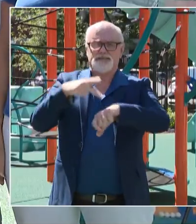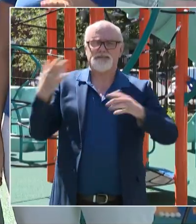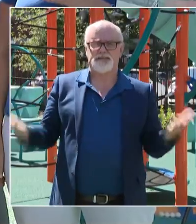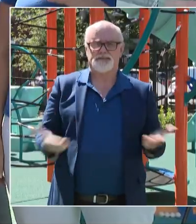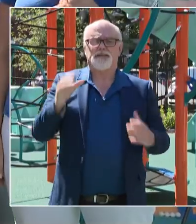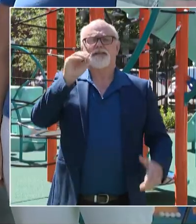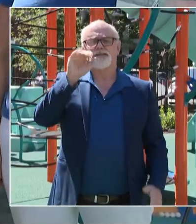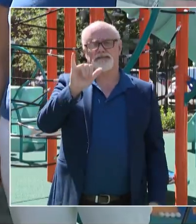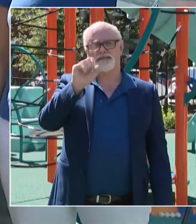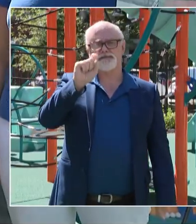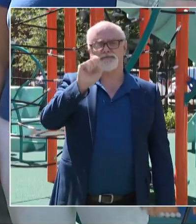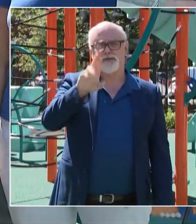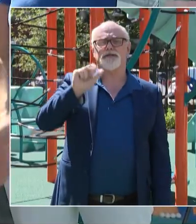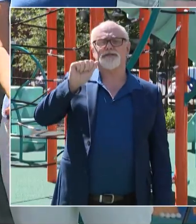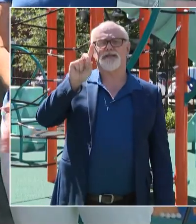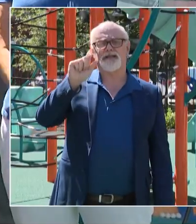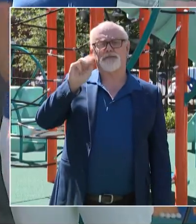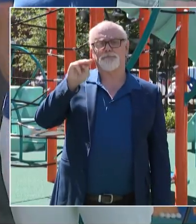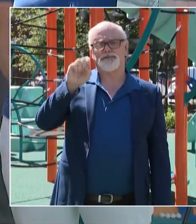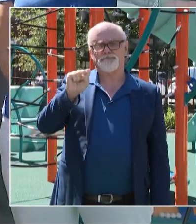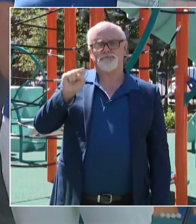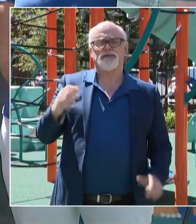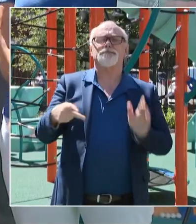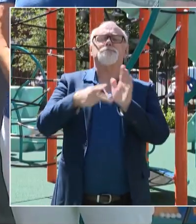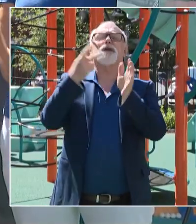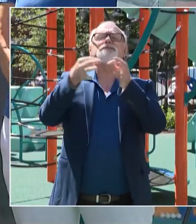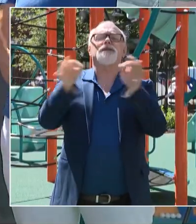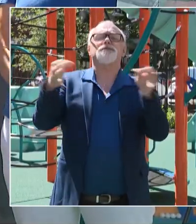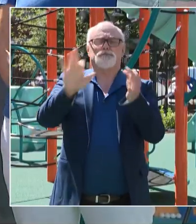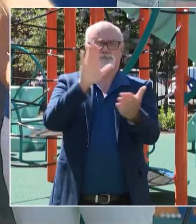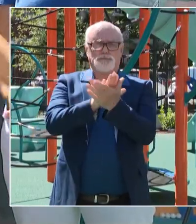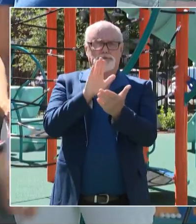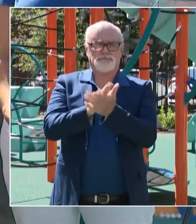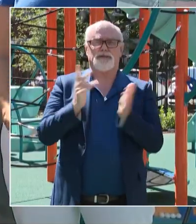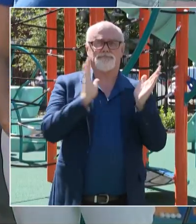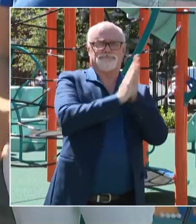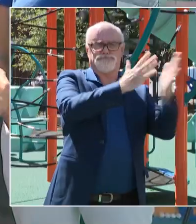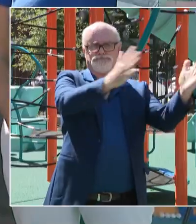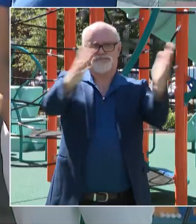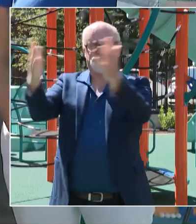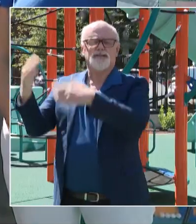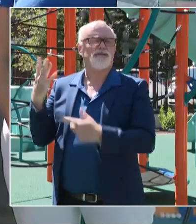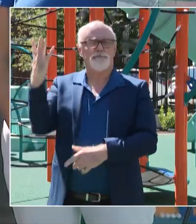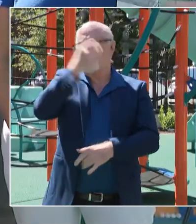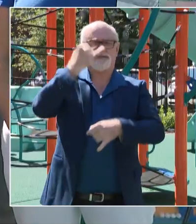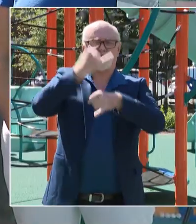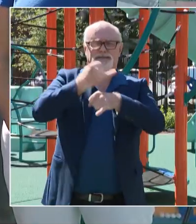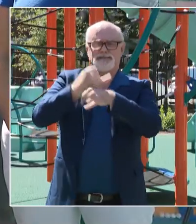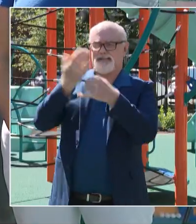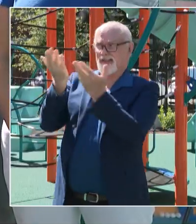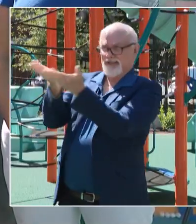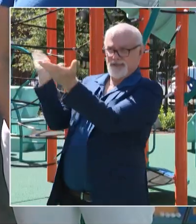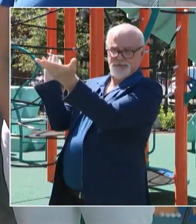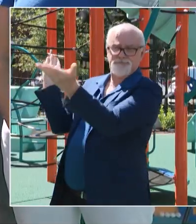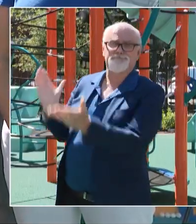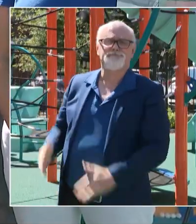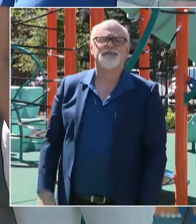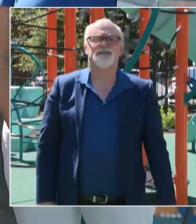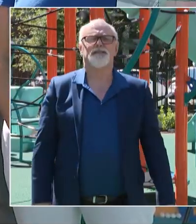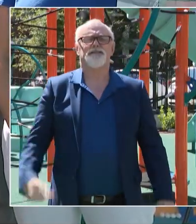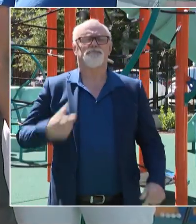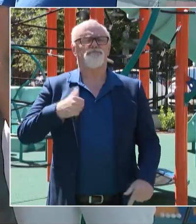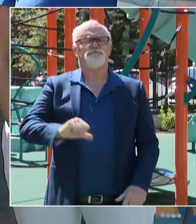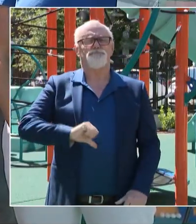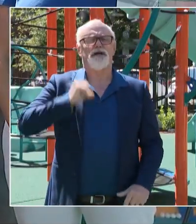of our Adams campus. Woo-hoo! As a proud DC public school principal,